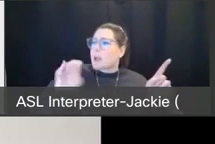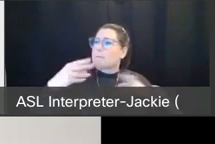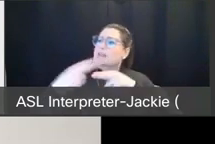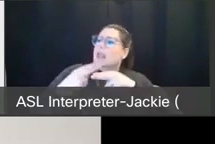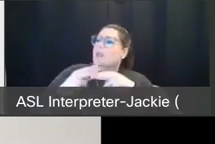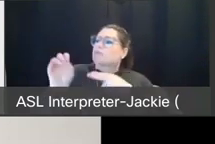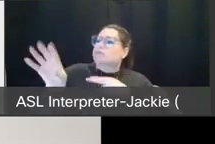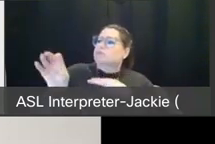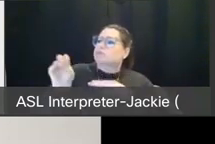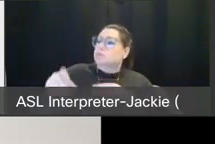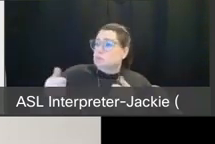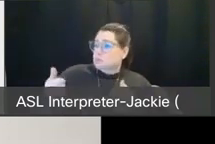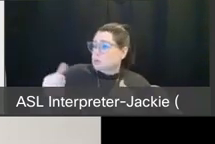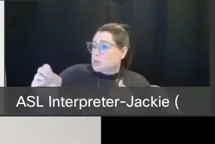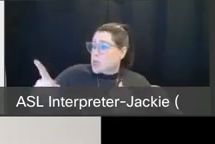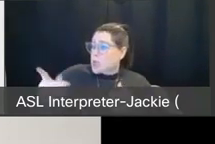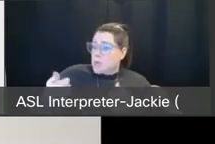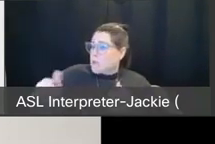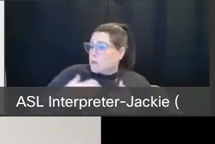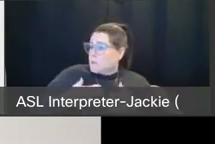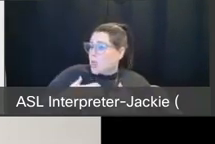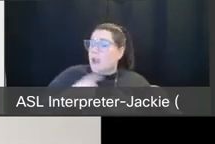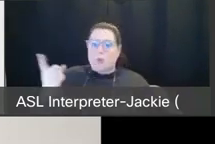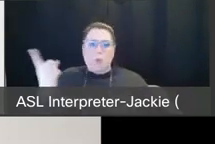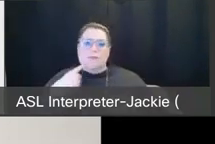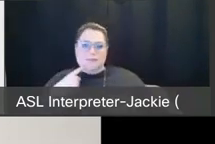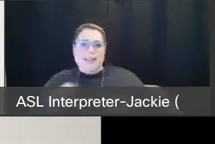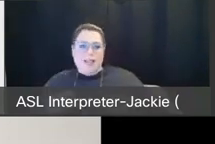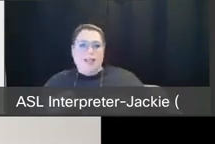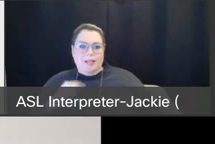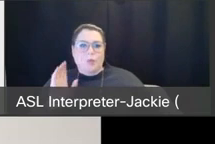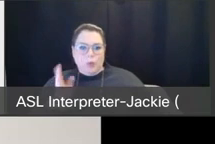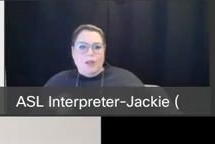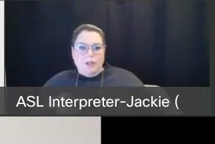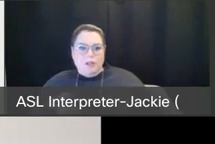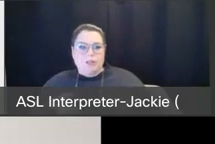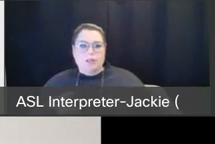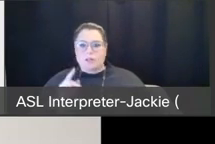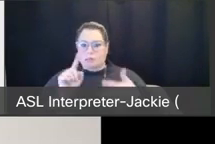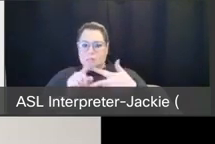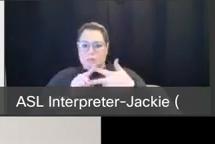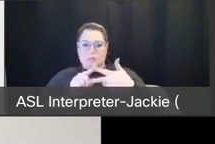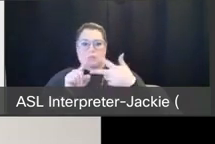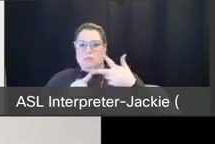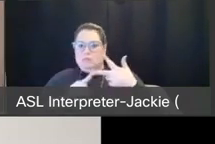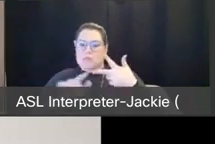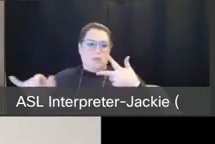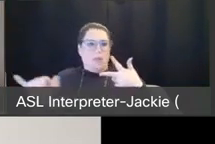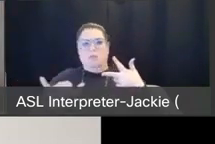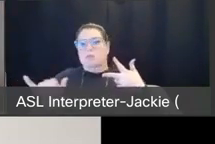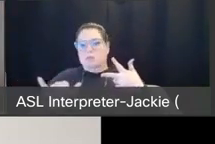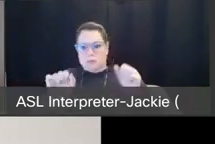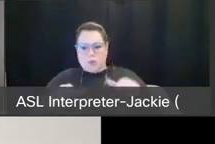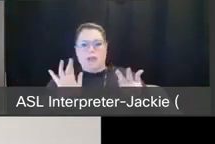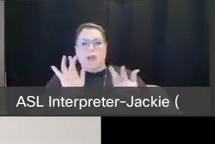our sister agency in Montgomery County also fields complaints. You can contact them. You can contact the Maryland Attorney General's